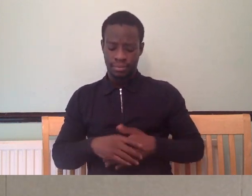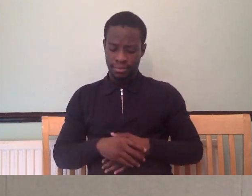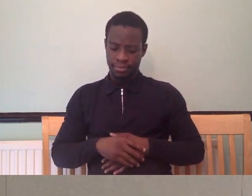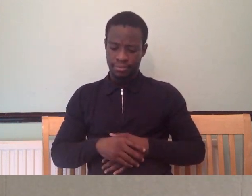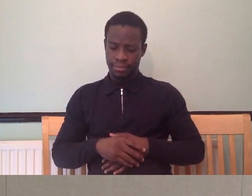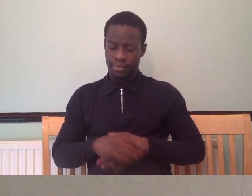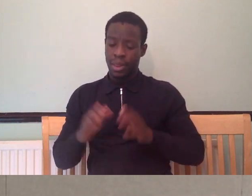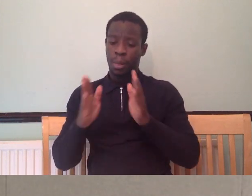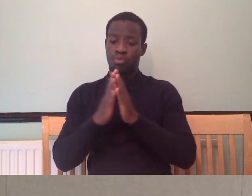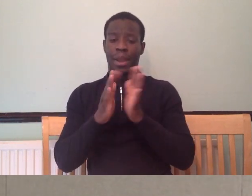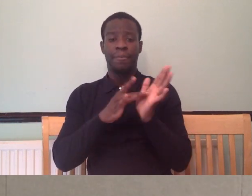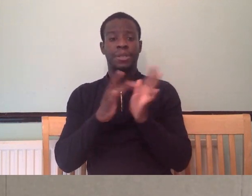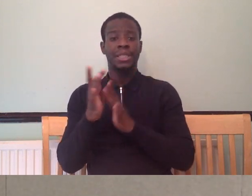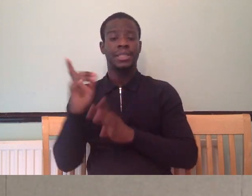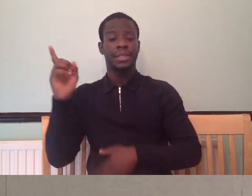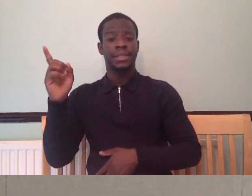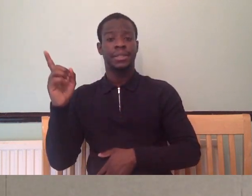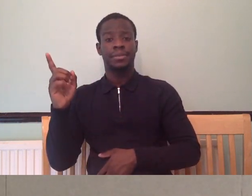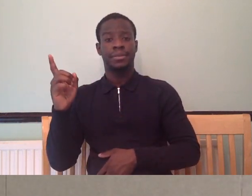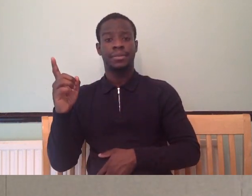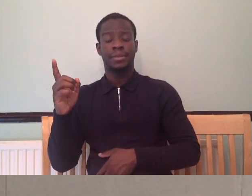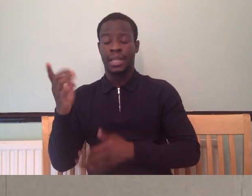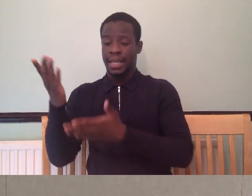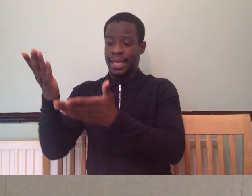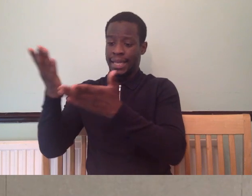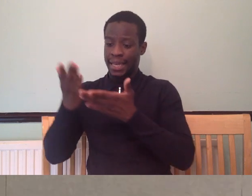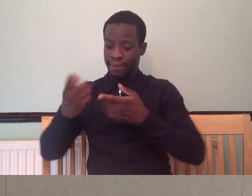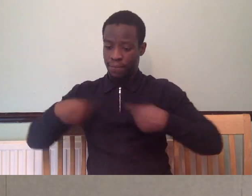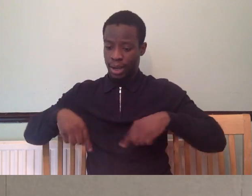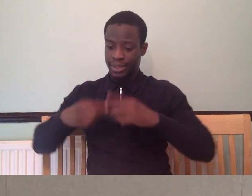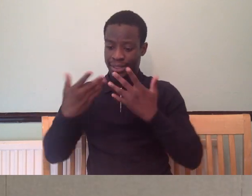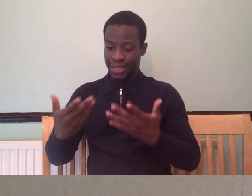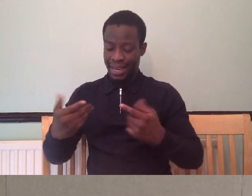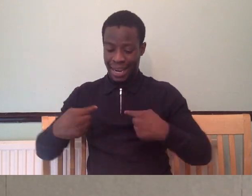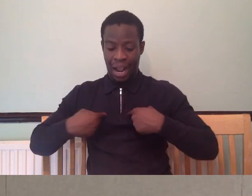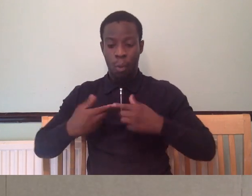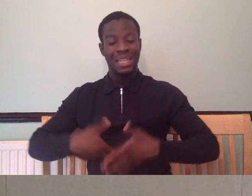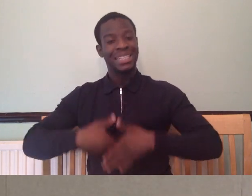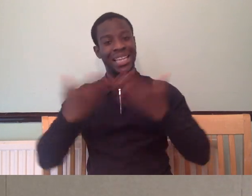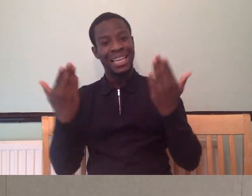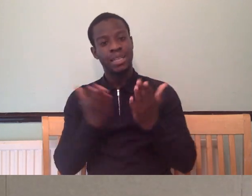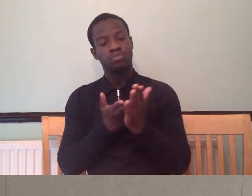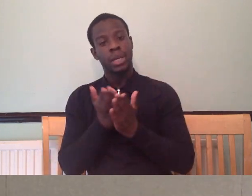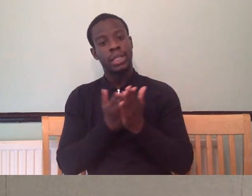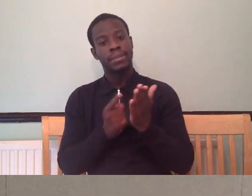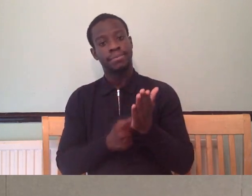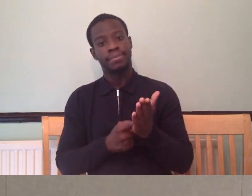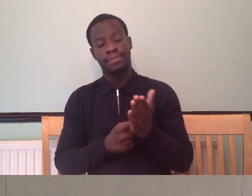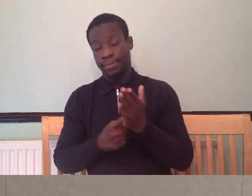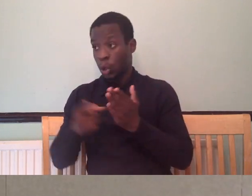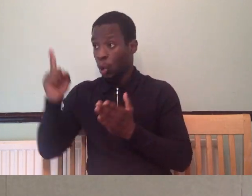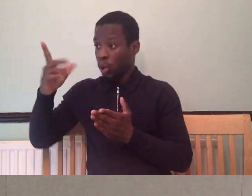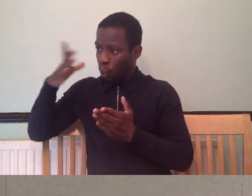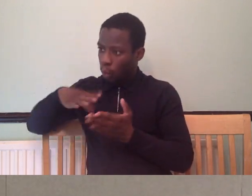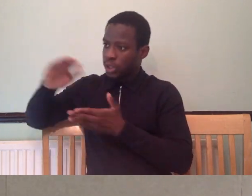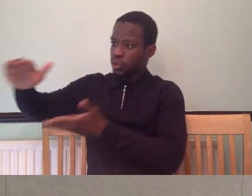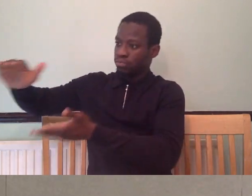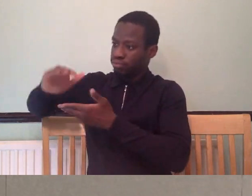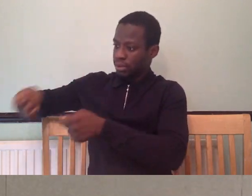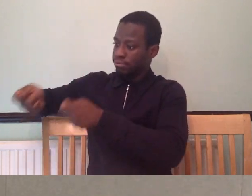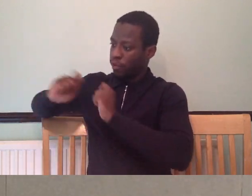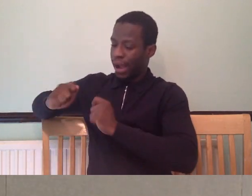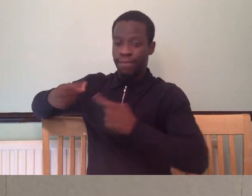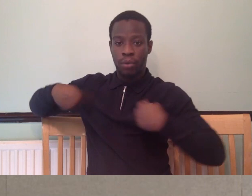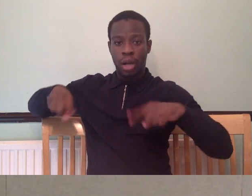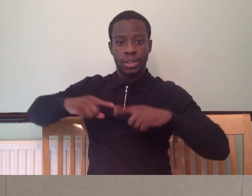The prayer of Jesus, "Give us today our daily bread." God wants to provide for us, but equally,